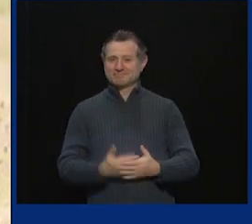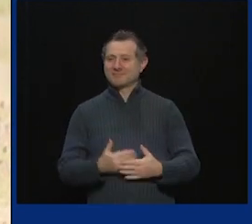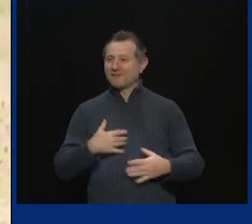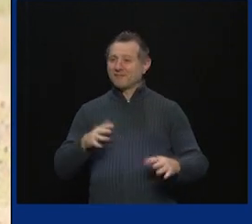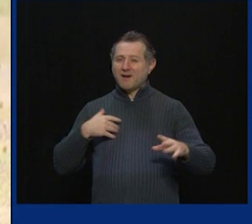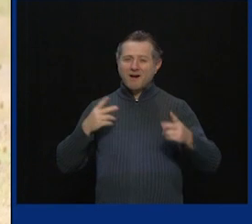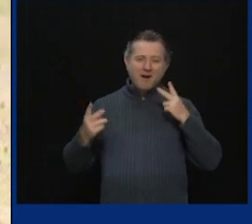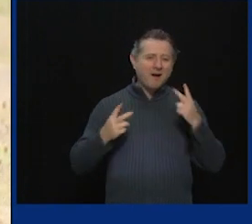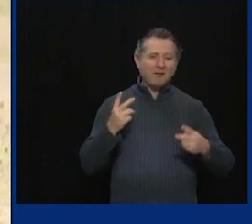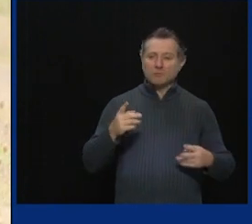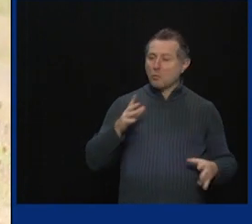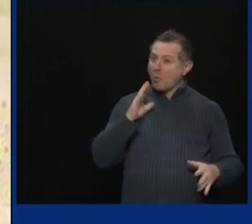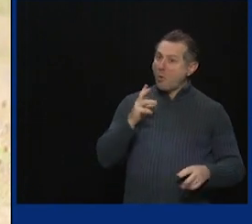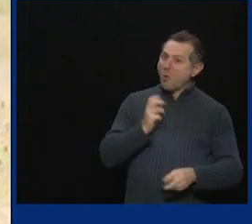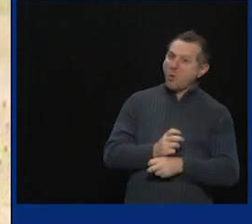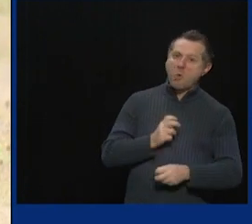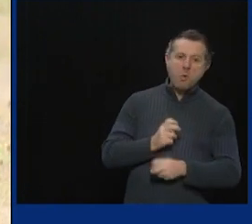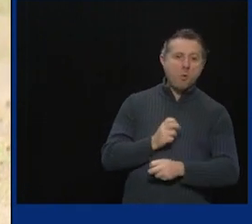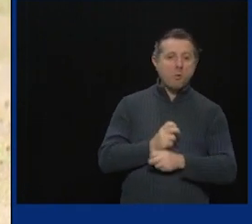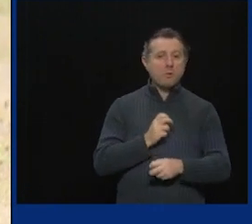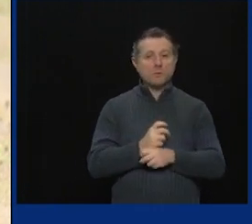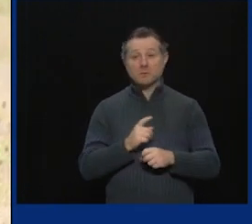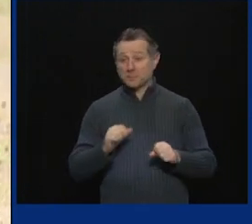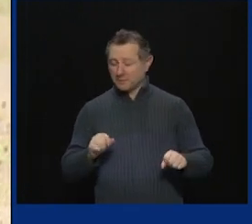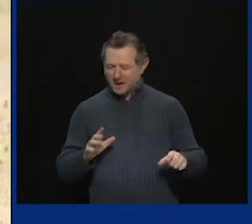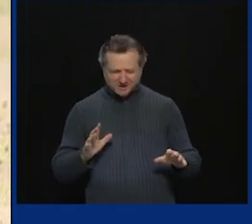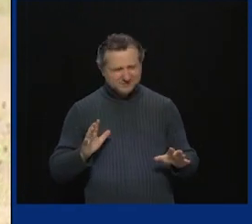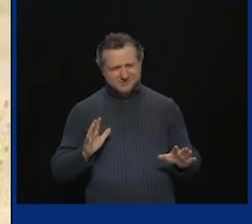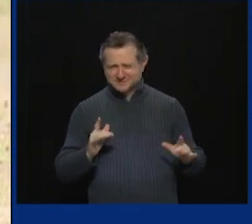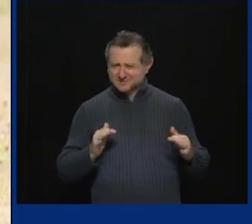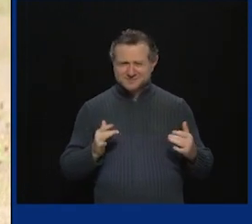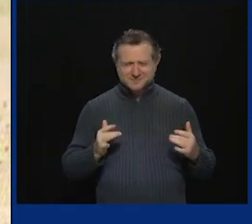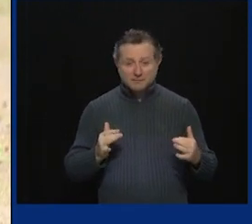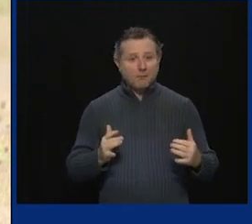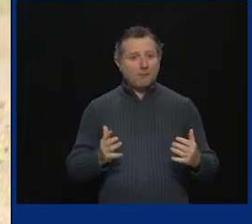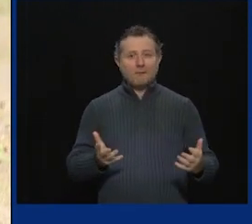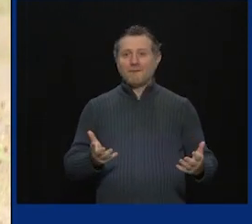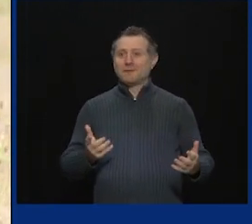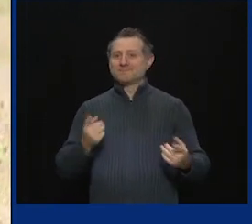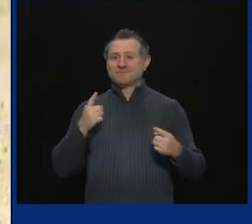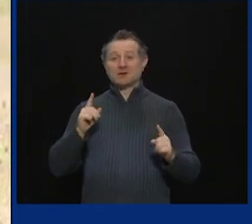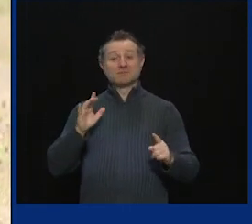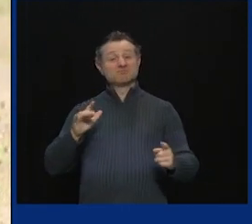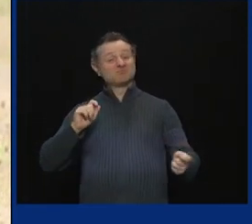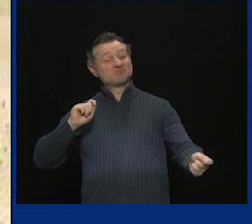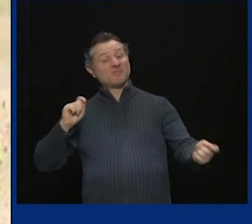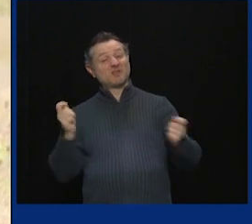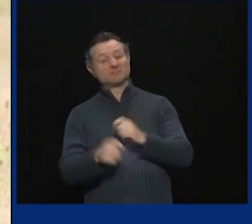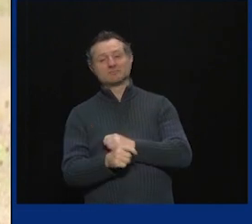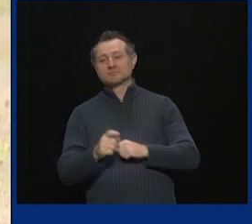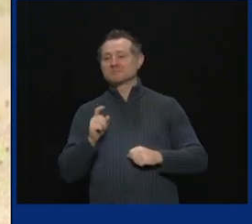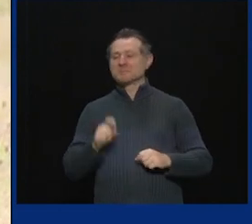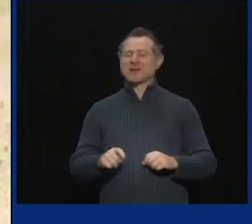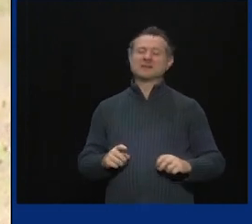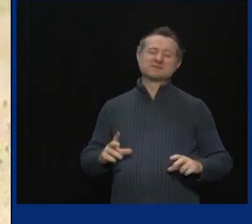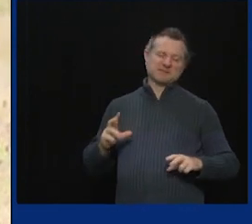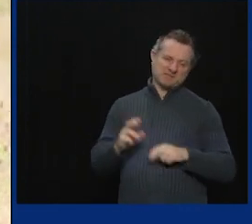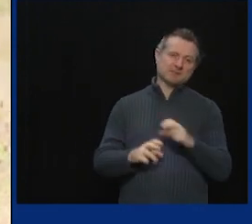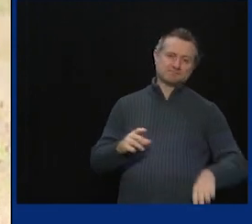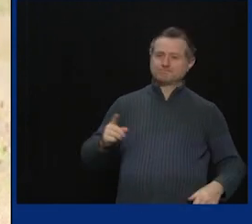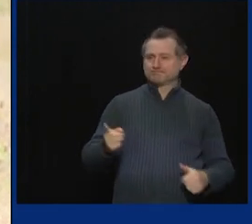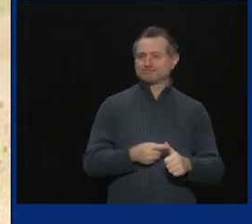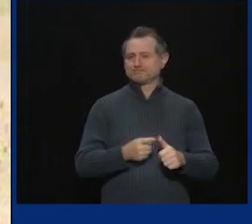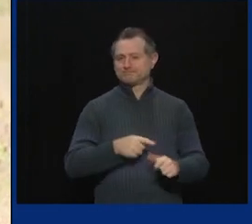This investment, there is investment needed to create transformational projects, but this is an investment that actually pays